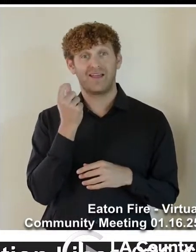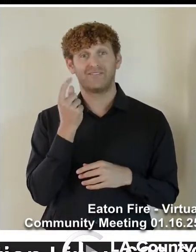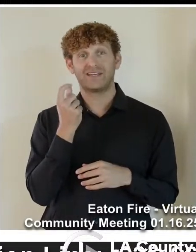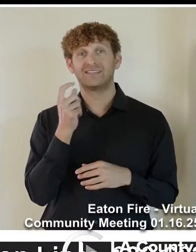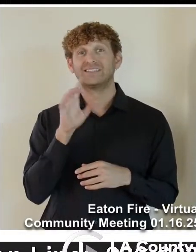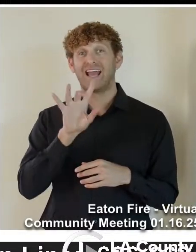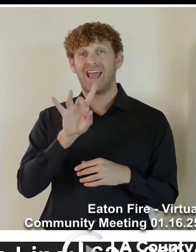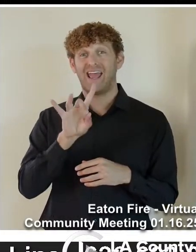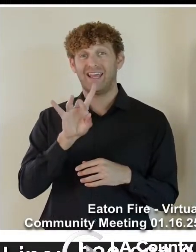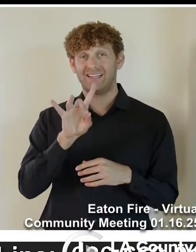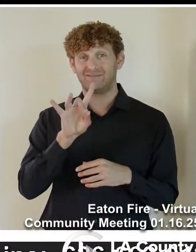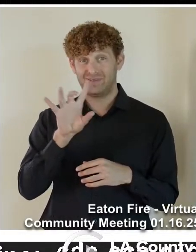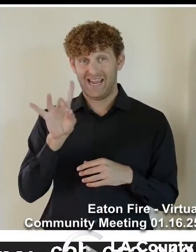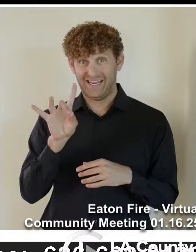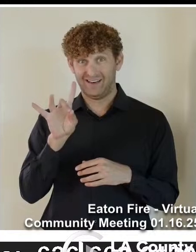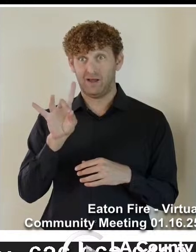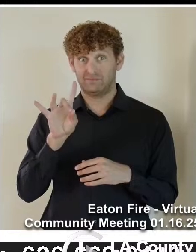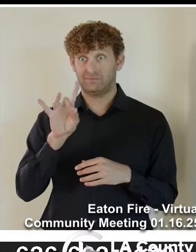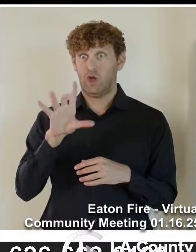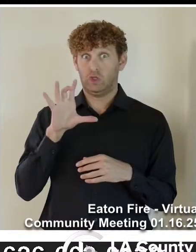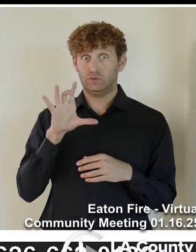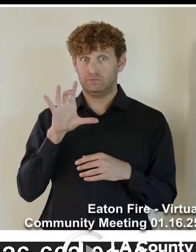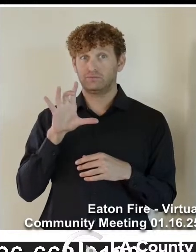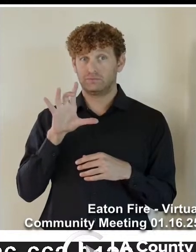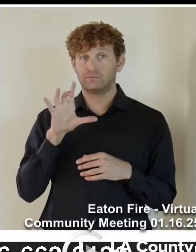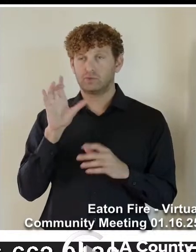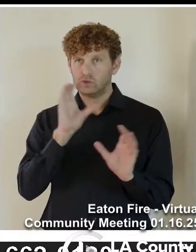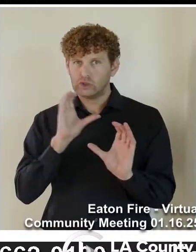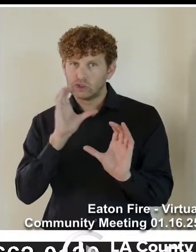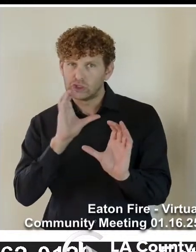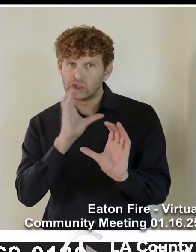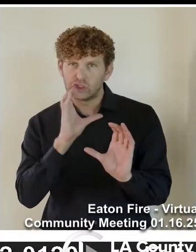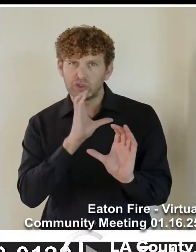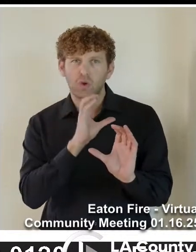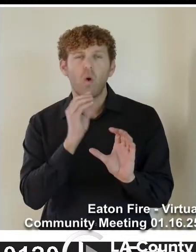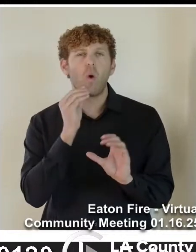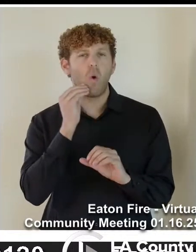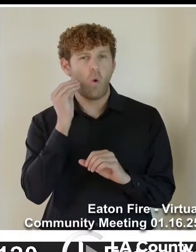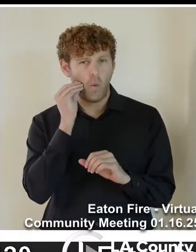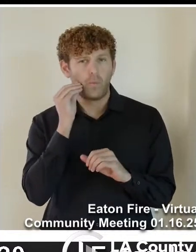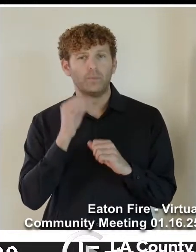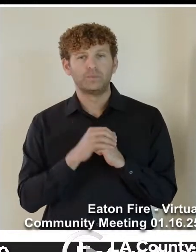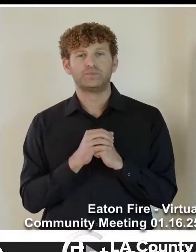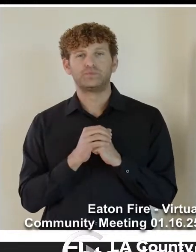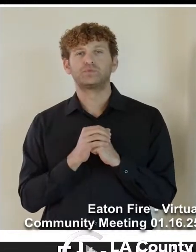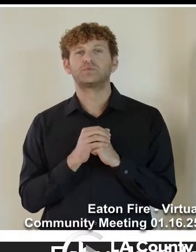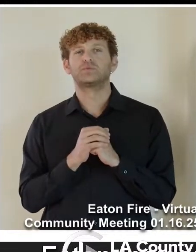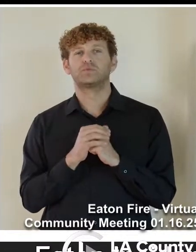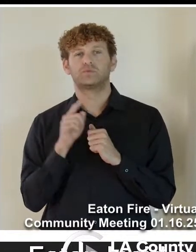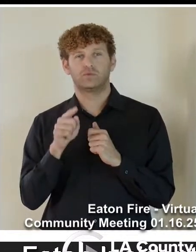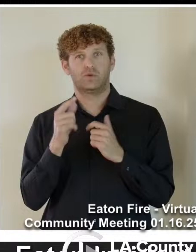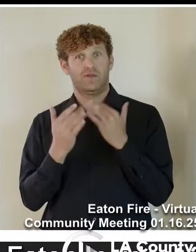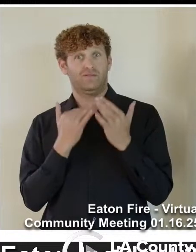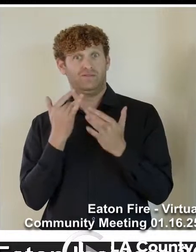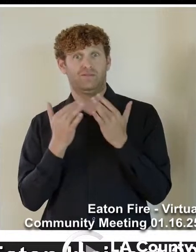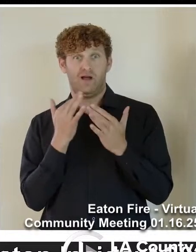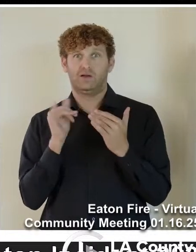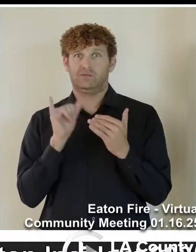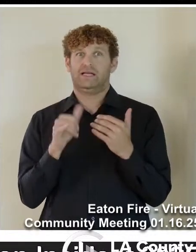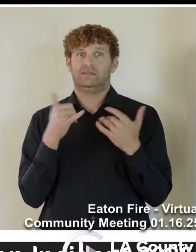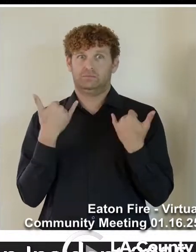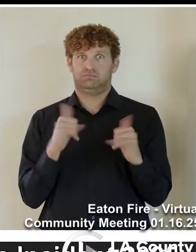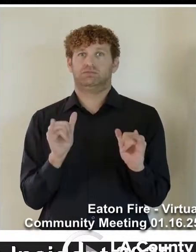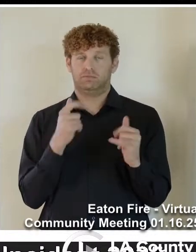homes within the whole fire of the Eaton fire, which is a huge accomplishment for our urban search and rescue crews to